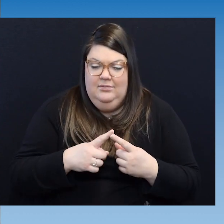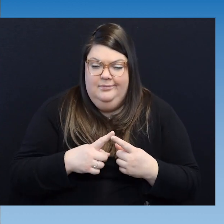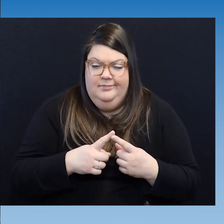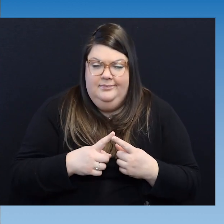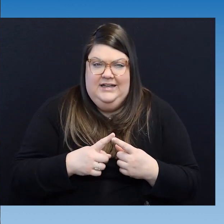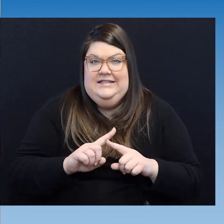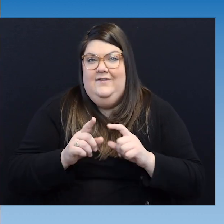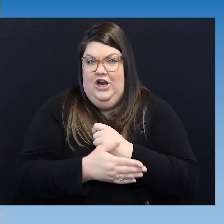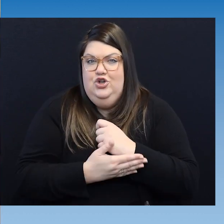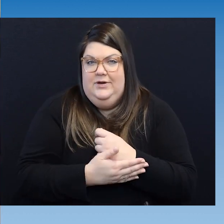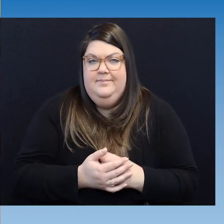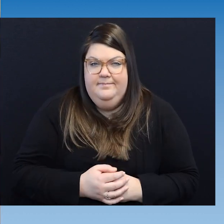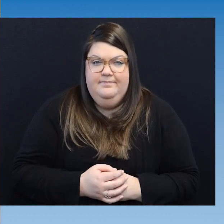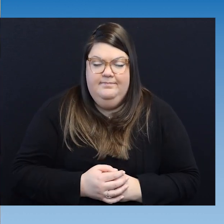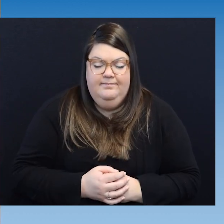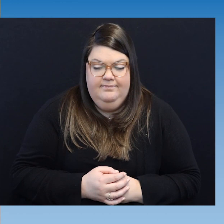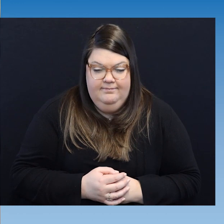country. Mm-hmm.